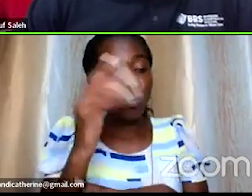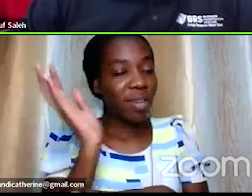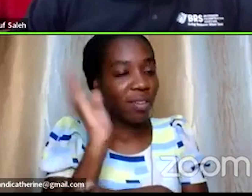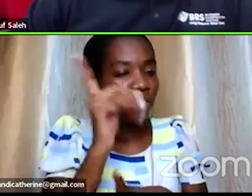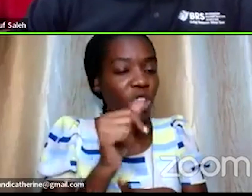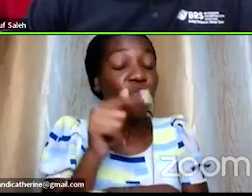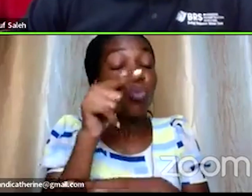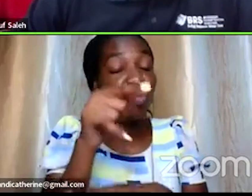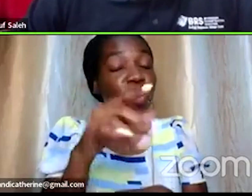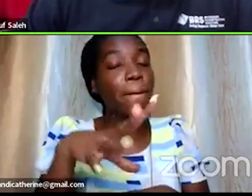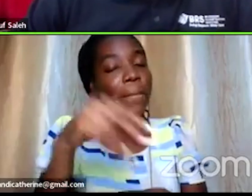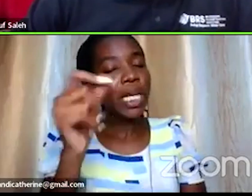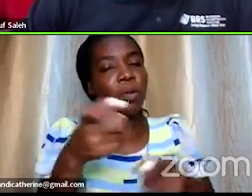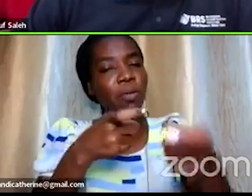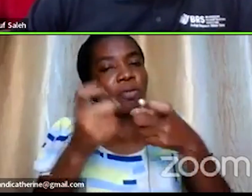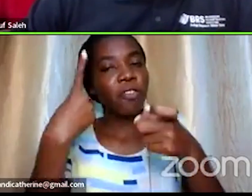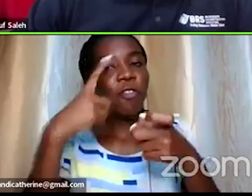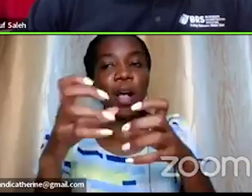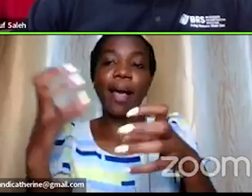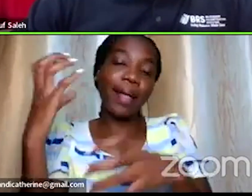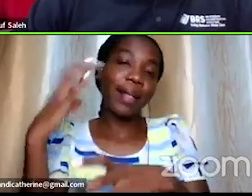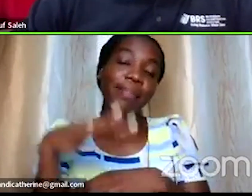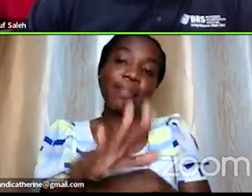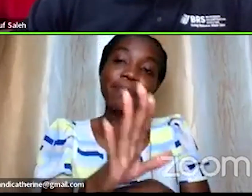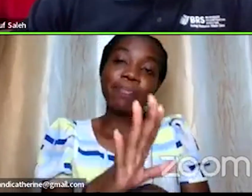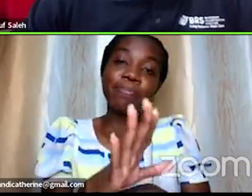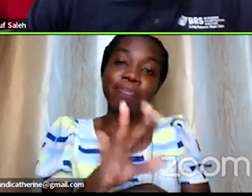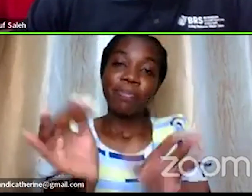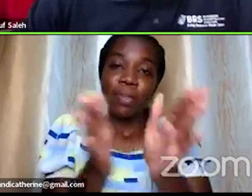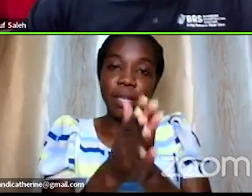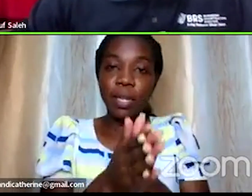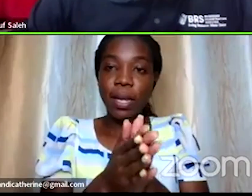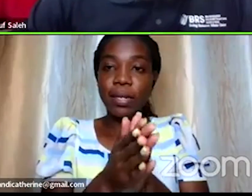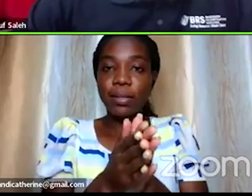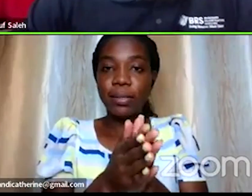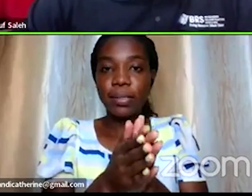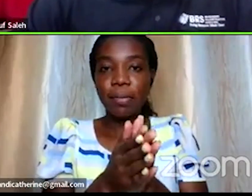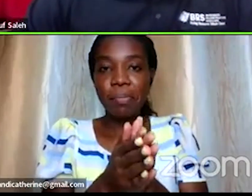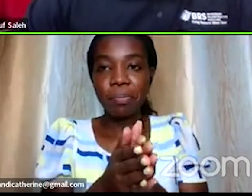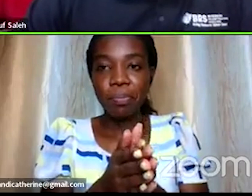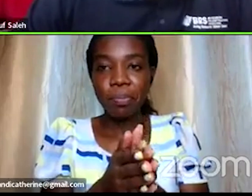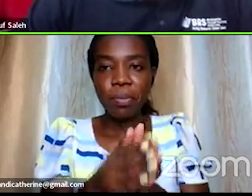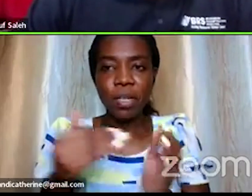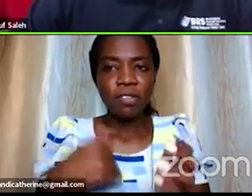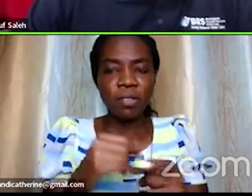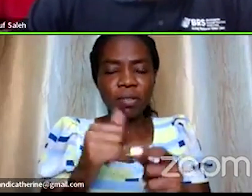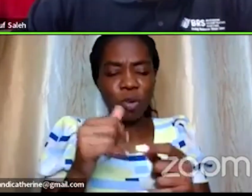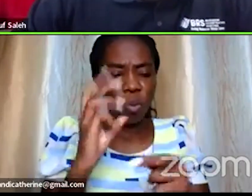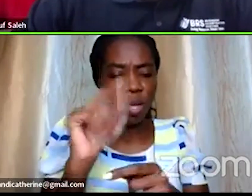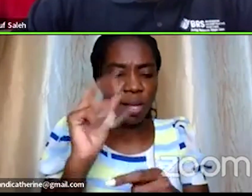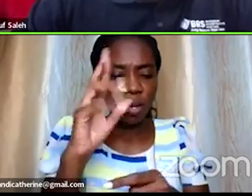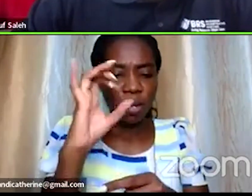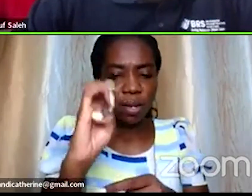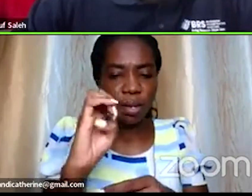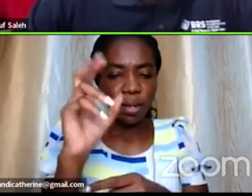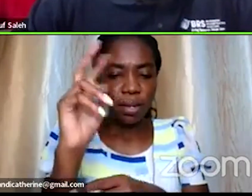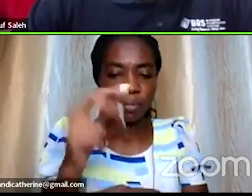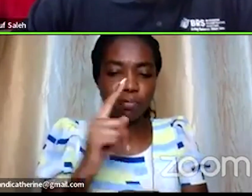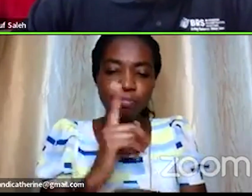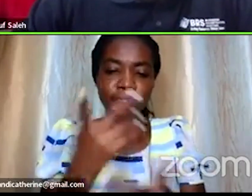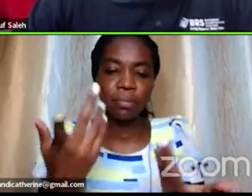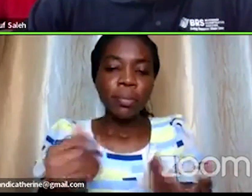charge of your career. As Warren Buffett says, the best investment is in